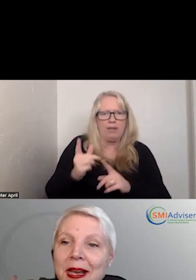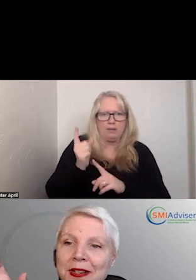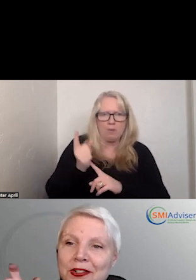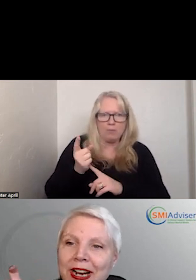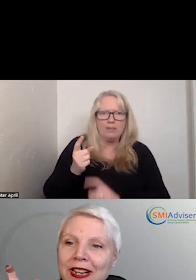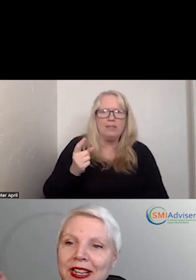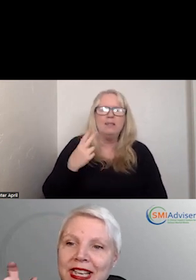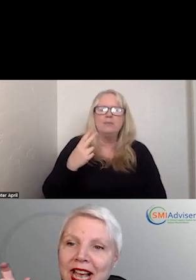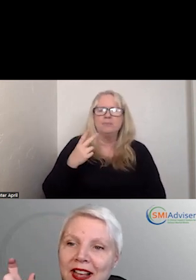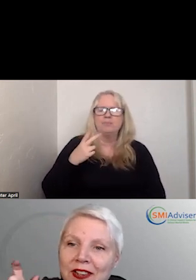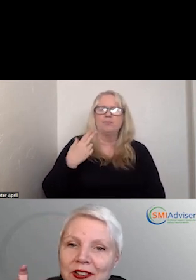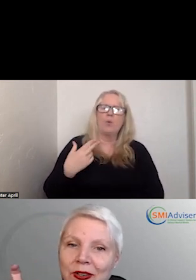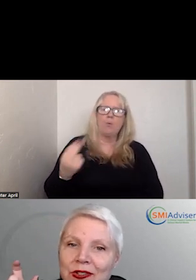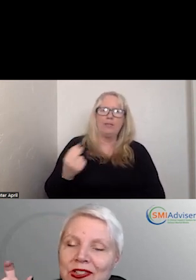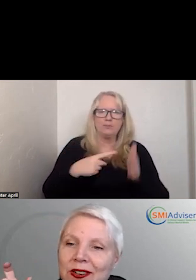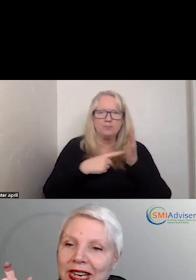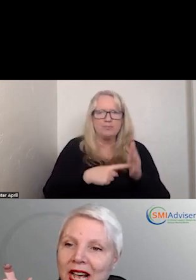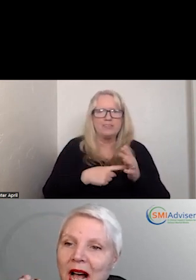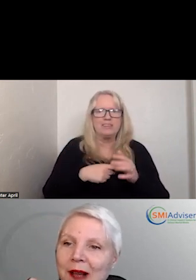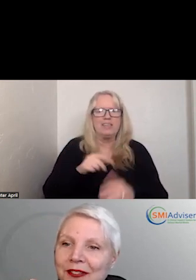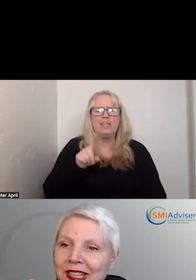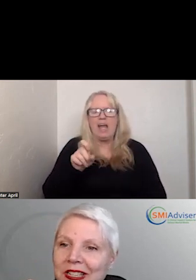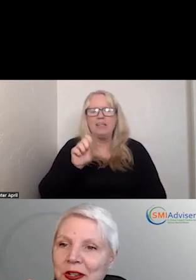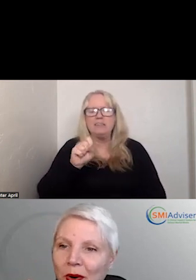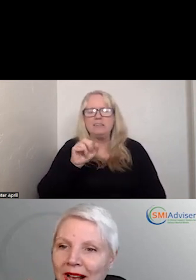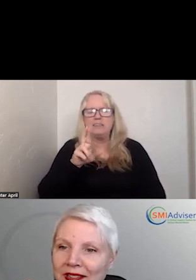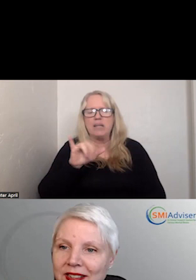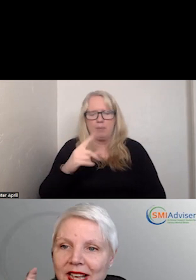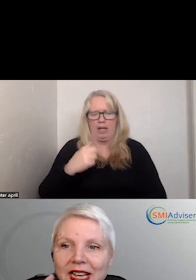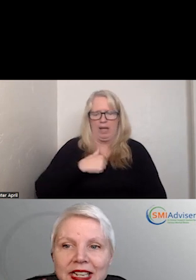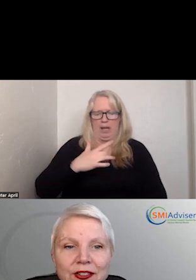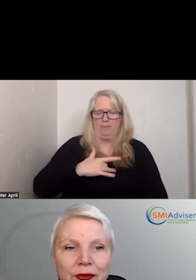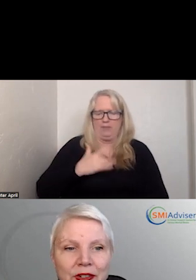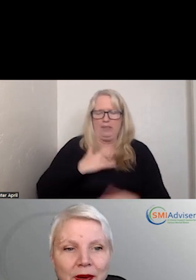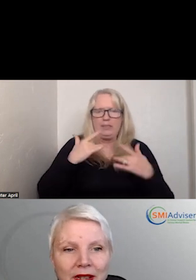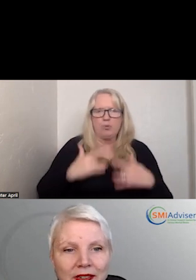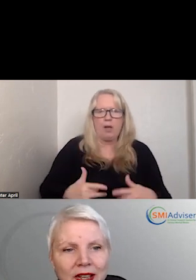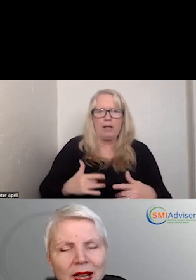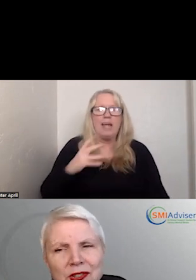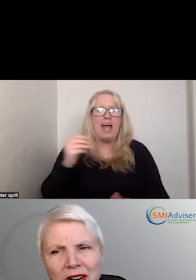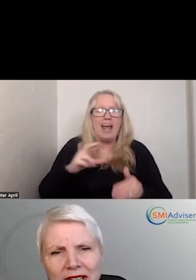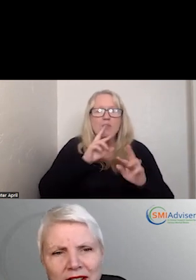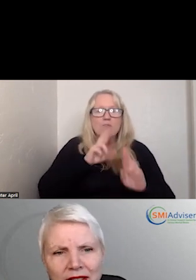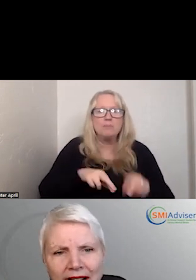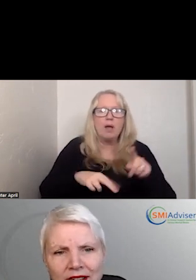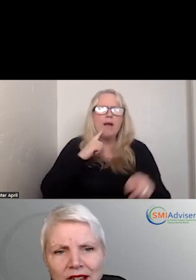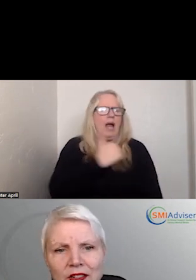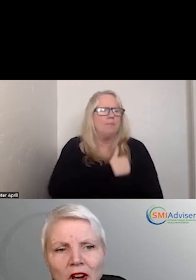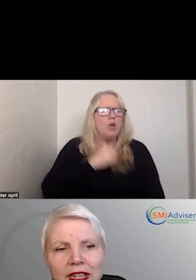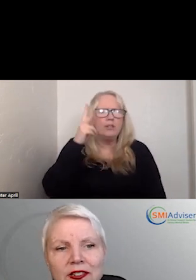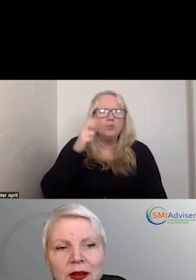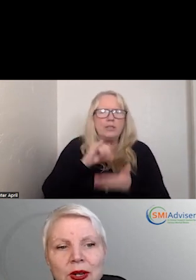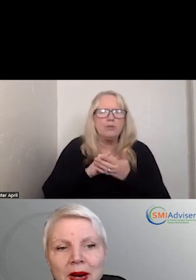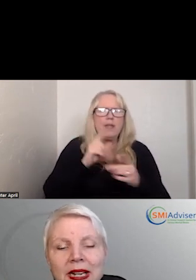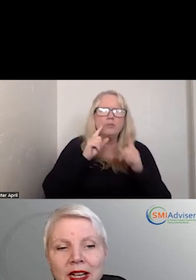he demonstrated that he asked on his phone, Siri, I'm feeling depressed. And here's the response. I'm sorry to hear that.